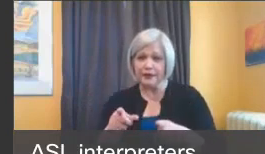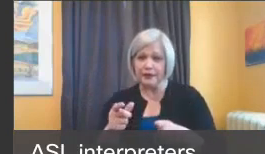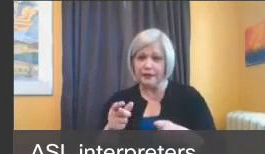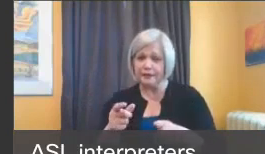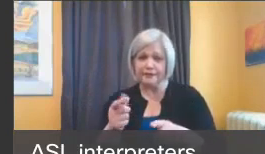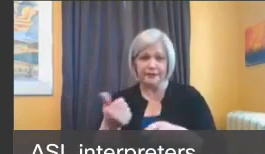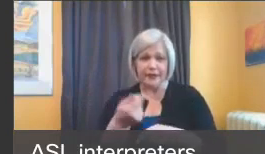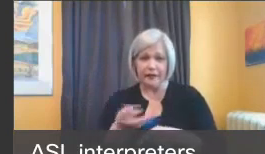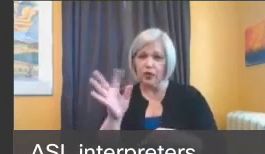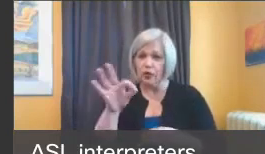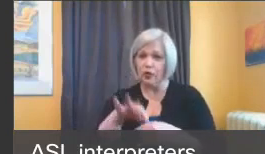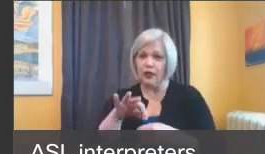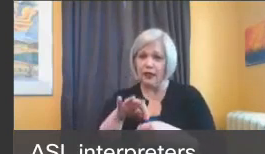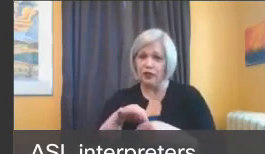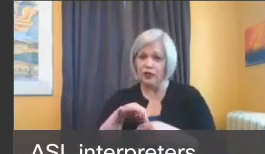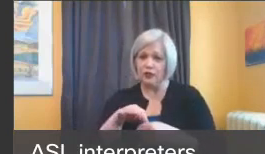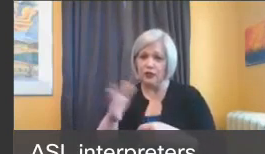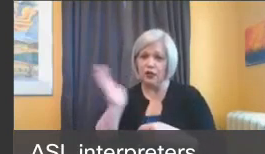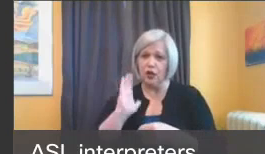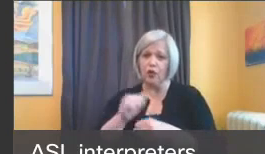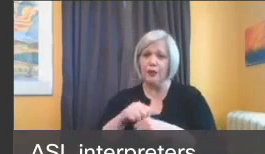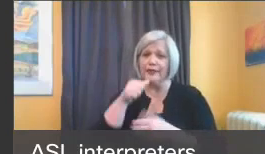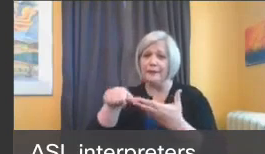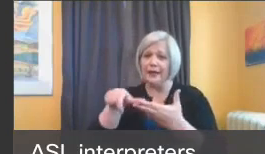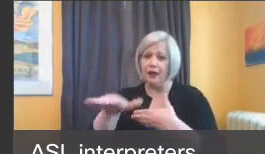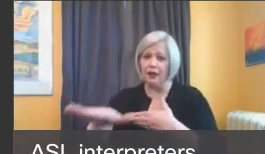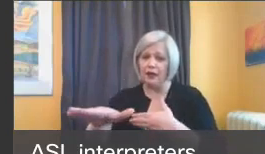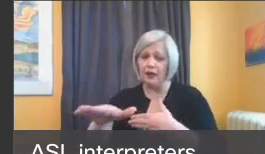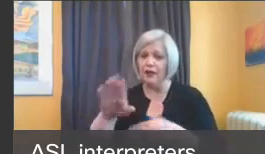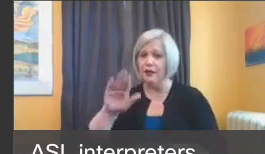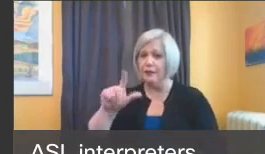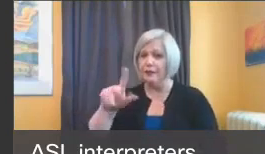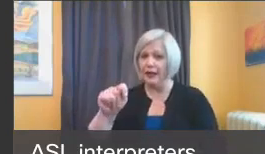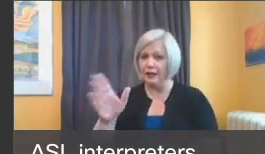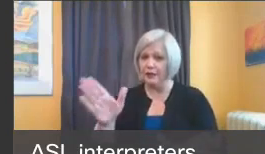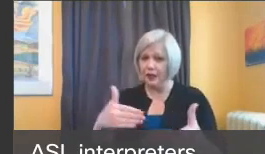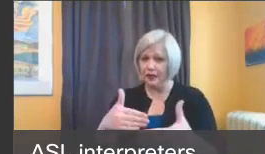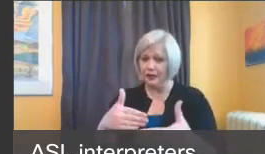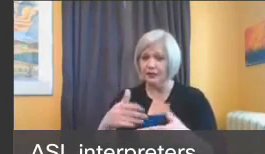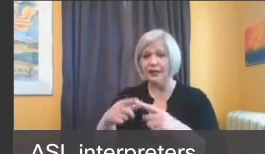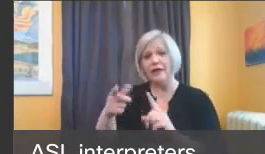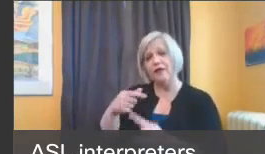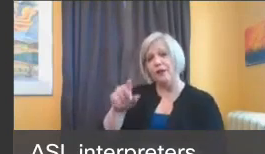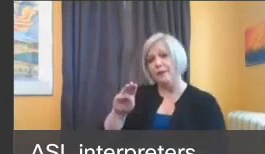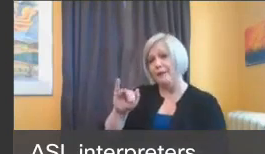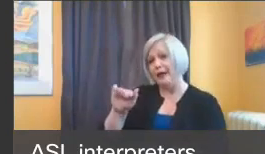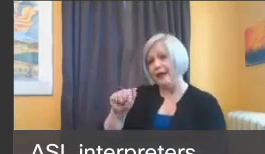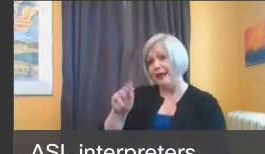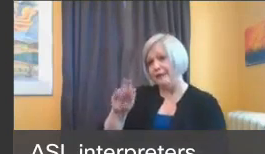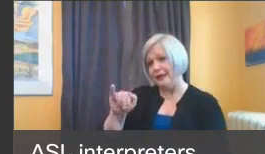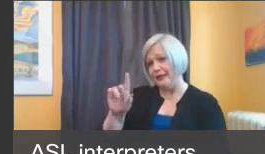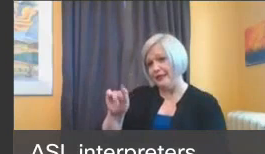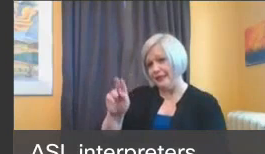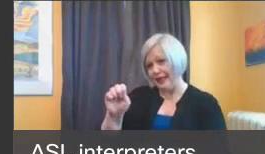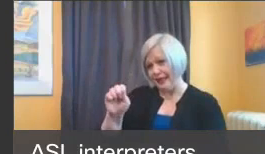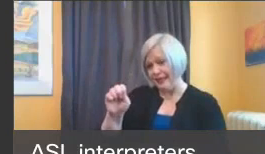ago with mail ballot boxes, with mailed-in ballots in Miami-Dade?